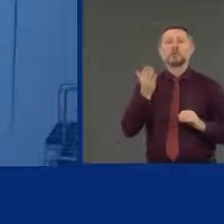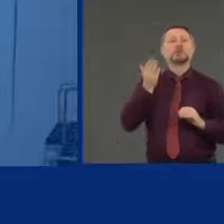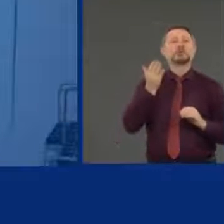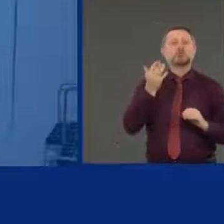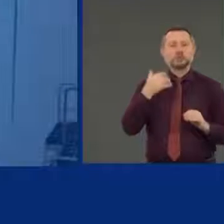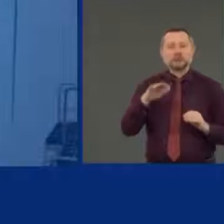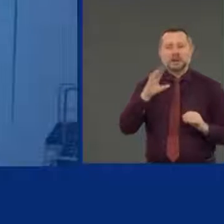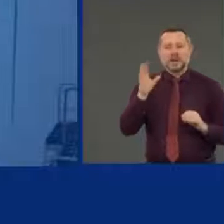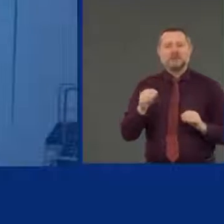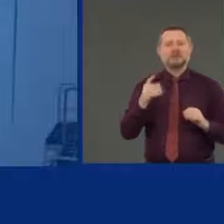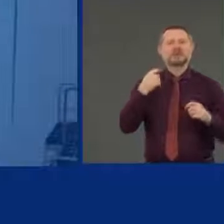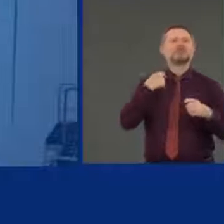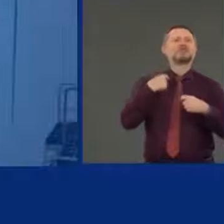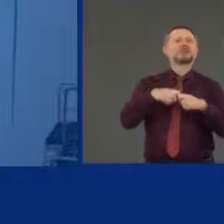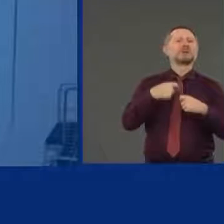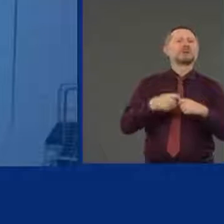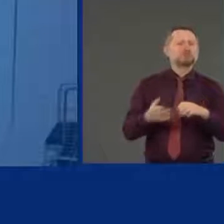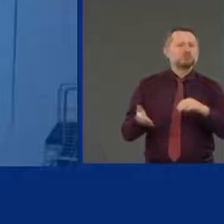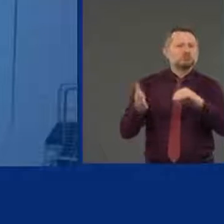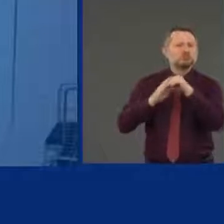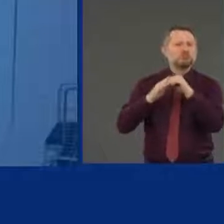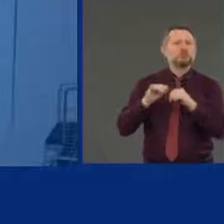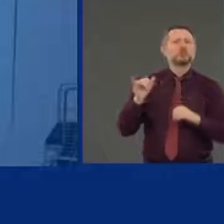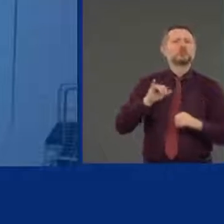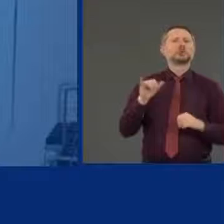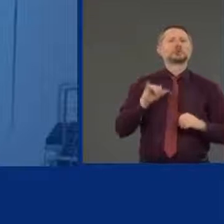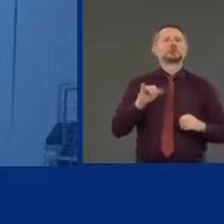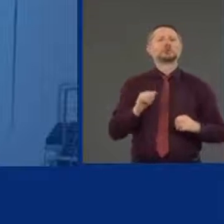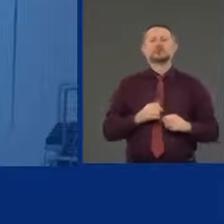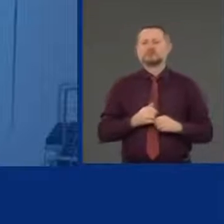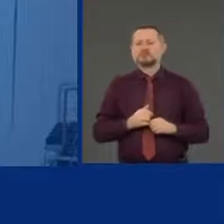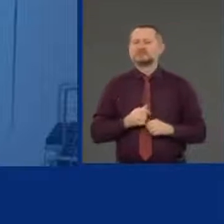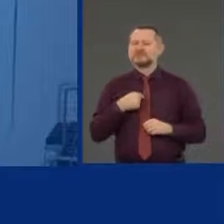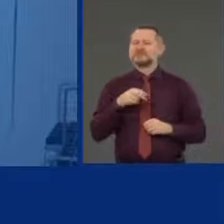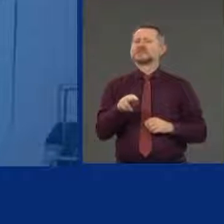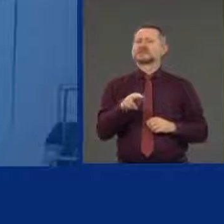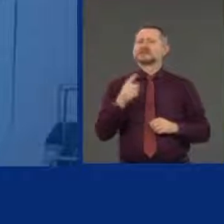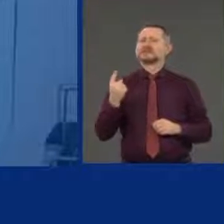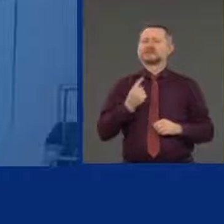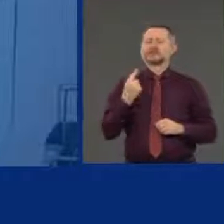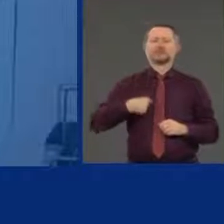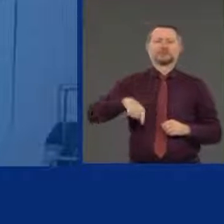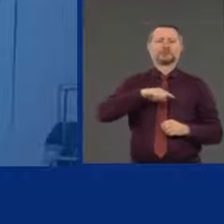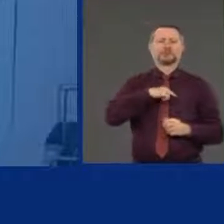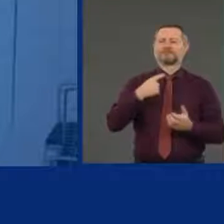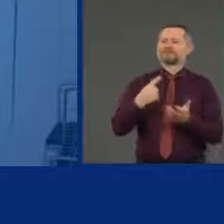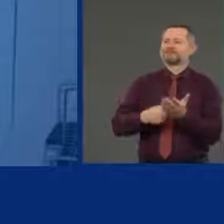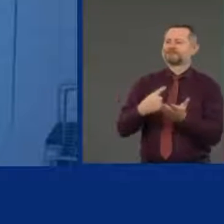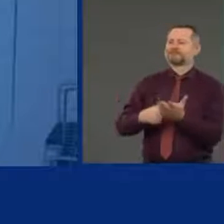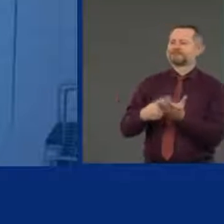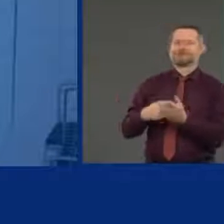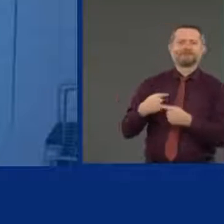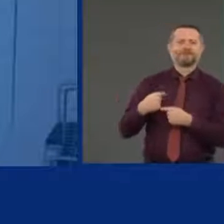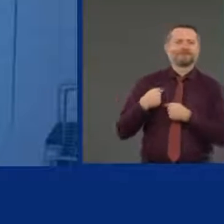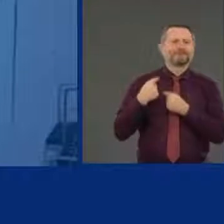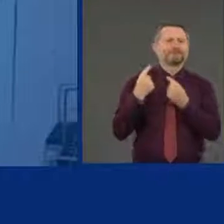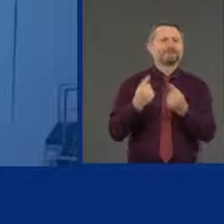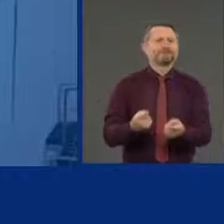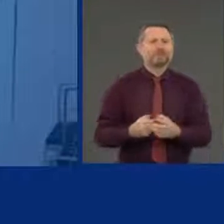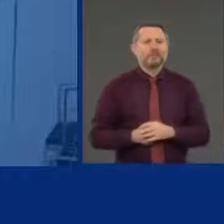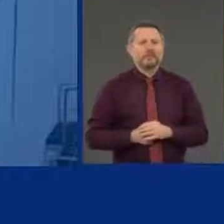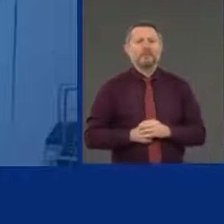higher, and that's something we've been talking about. You